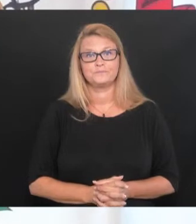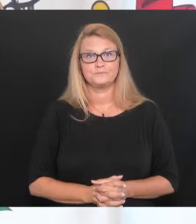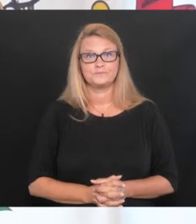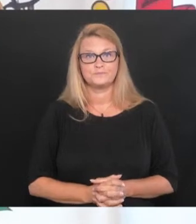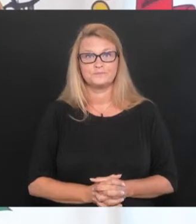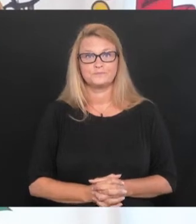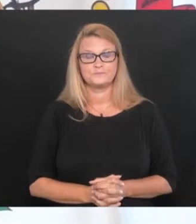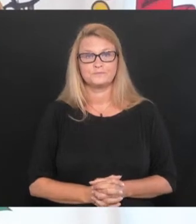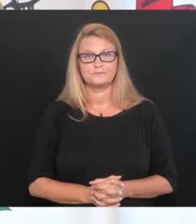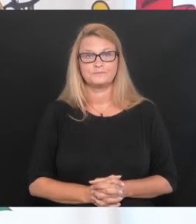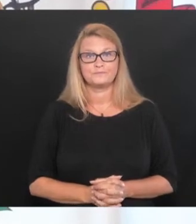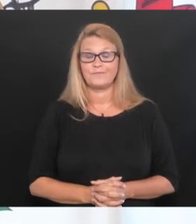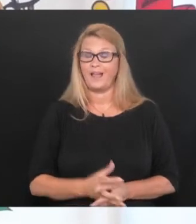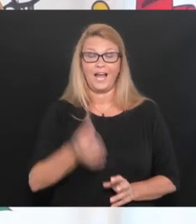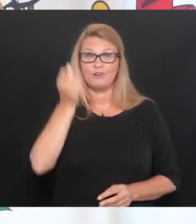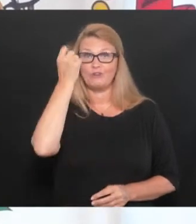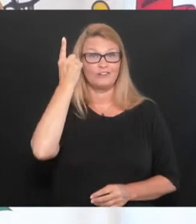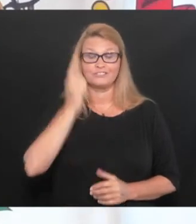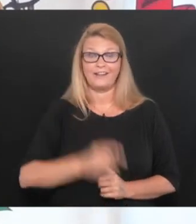I don't get it.